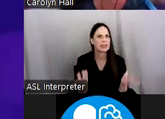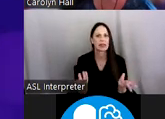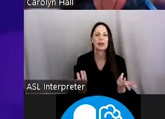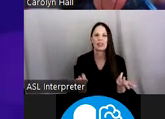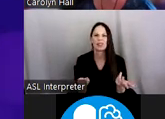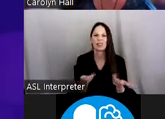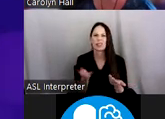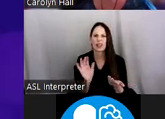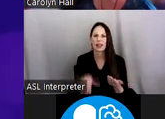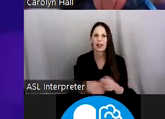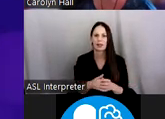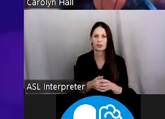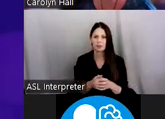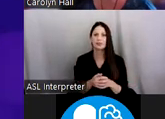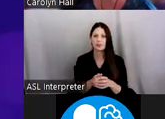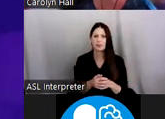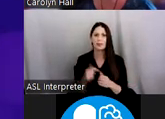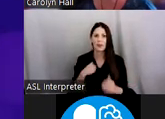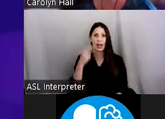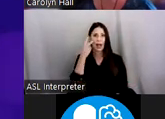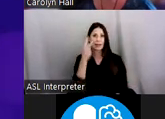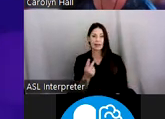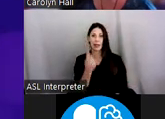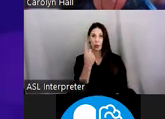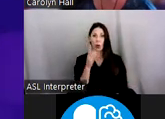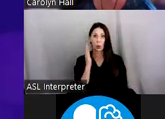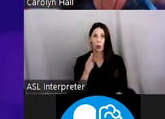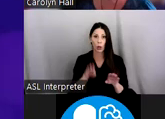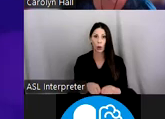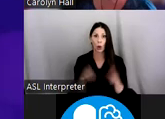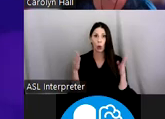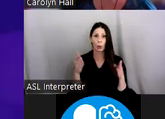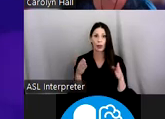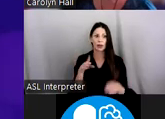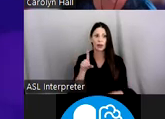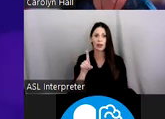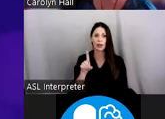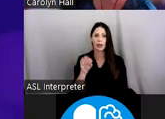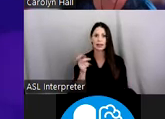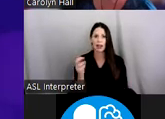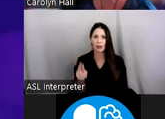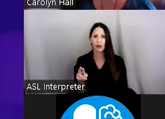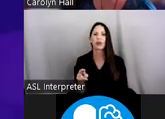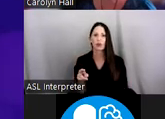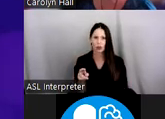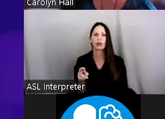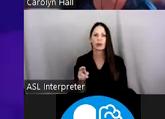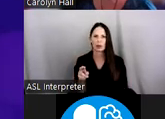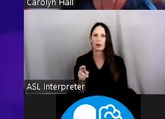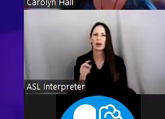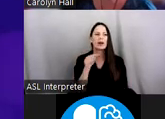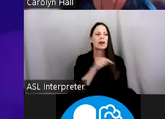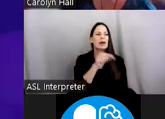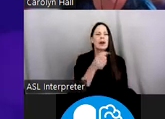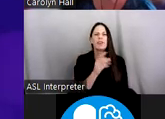And I see that there's one that's going to be opening up in Denver, and there's like there's like a couple others that are going to be